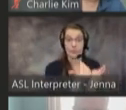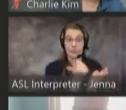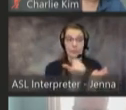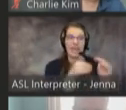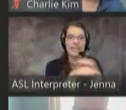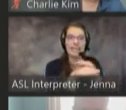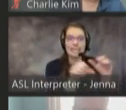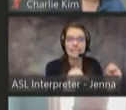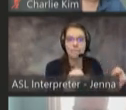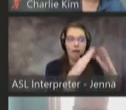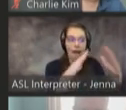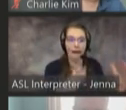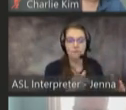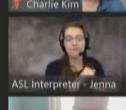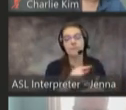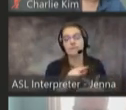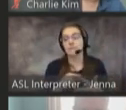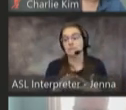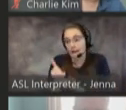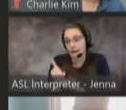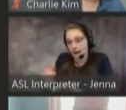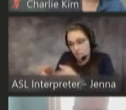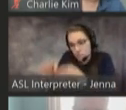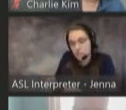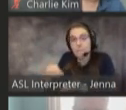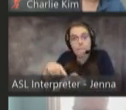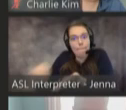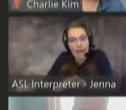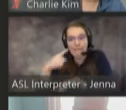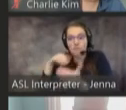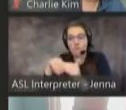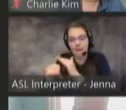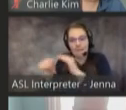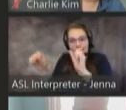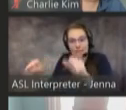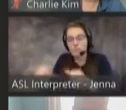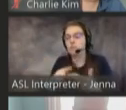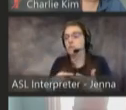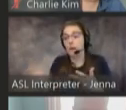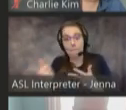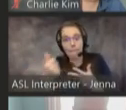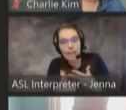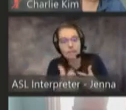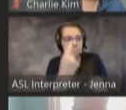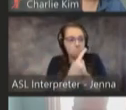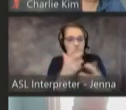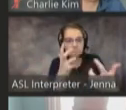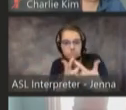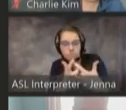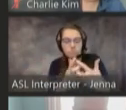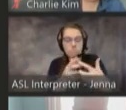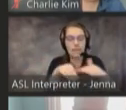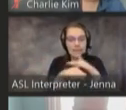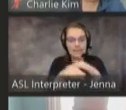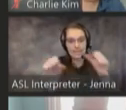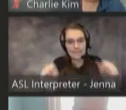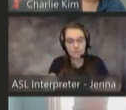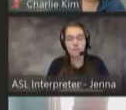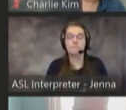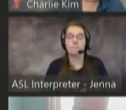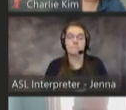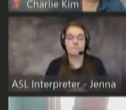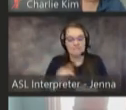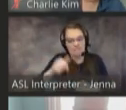help people pay for accessible housing. There's placing people in accessible housing. So the city has works on